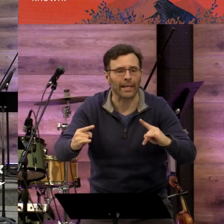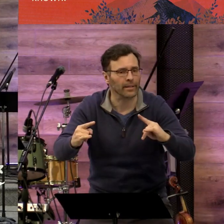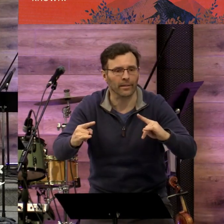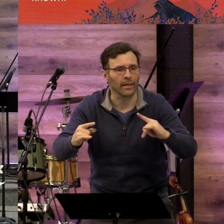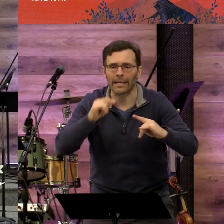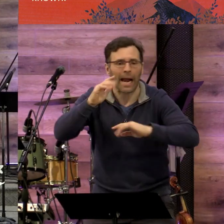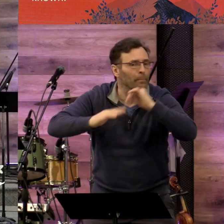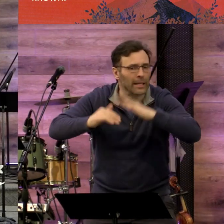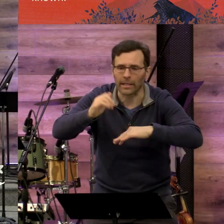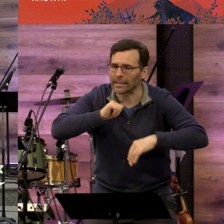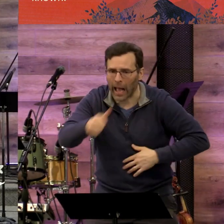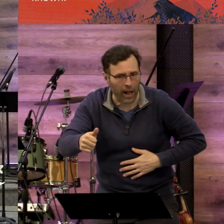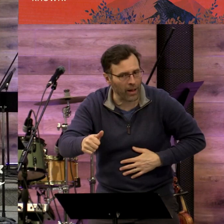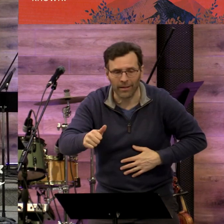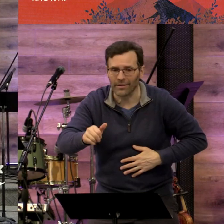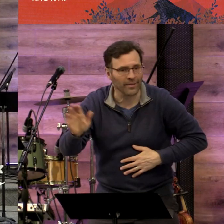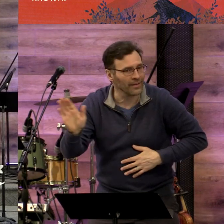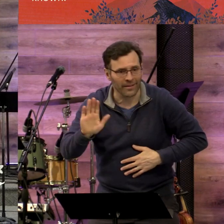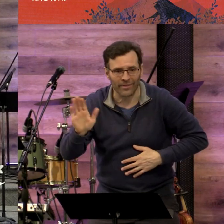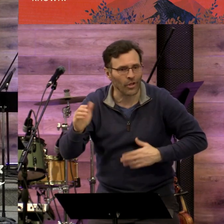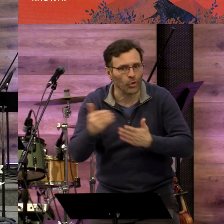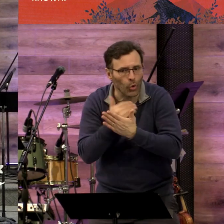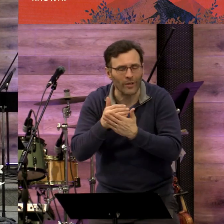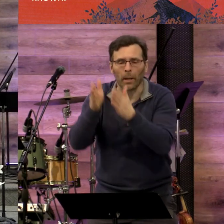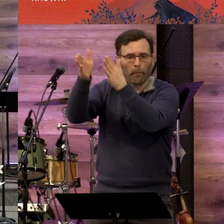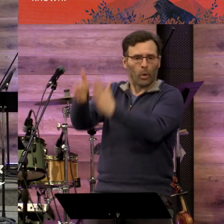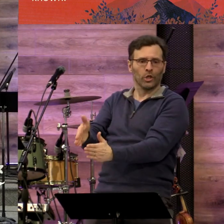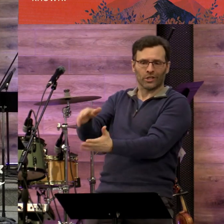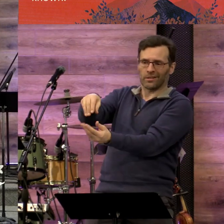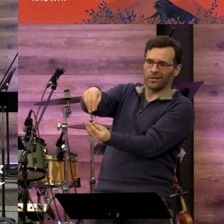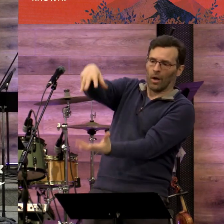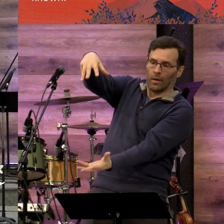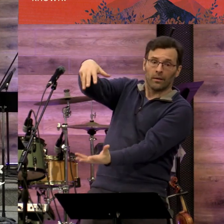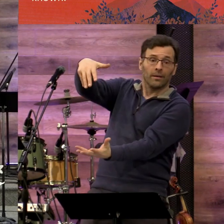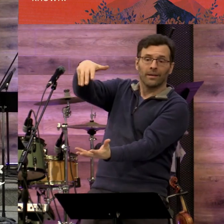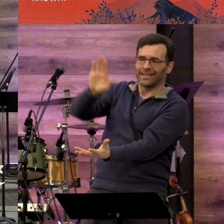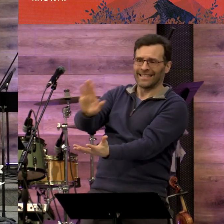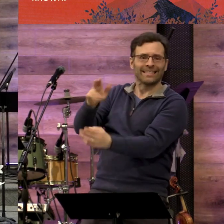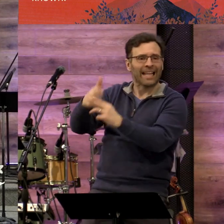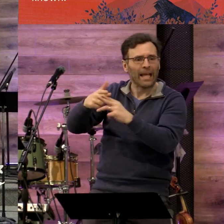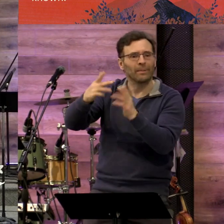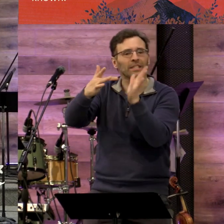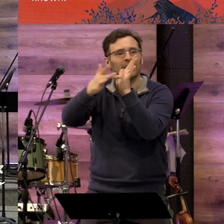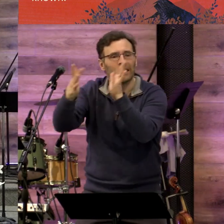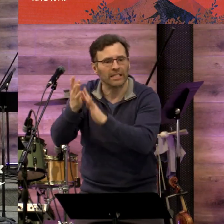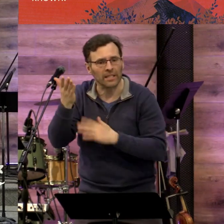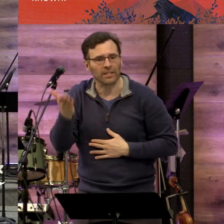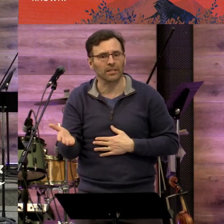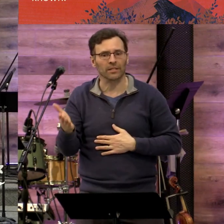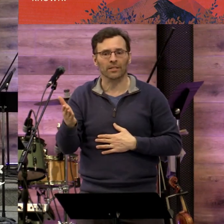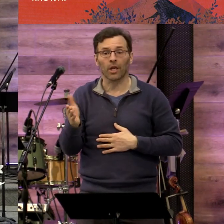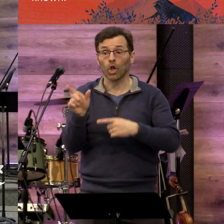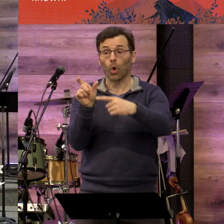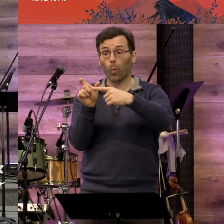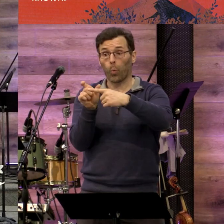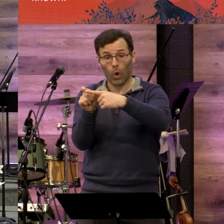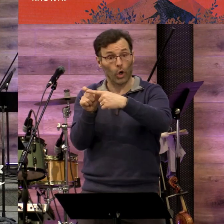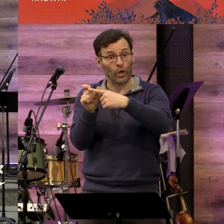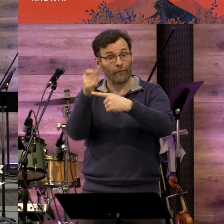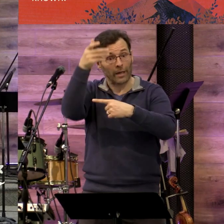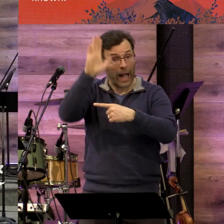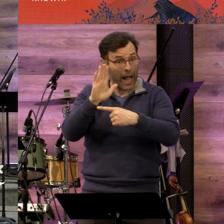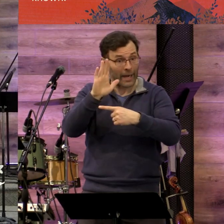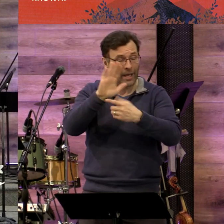not a building. It's a person, and his name is Jesus. The Word of God